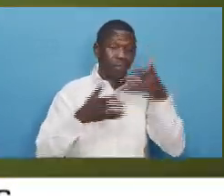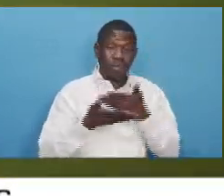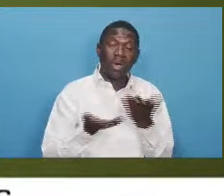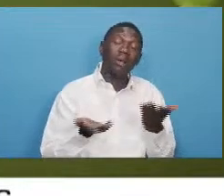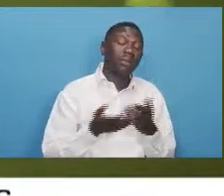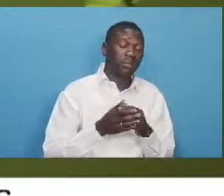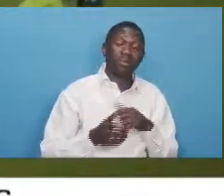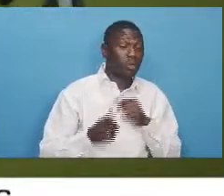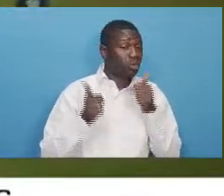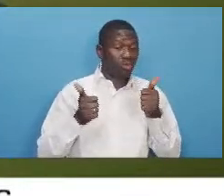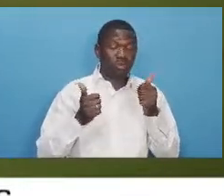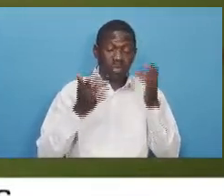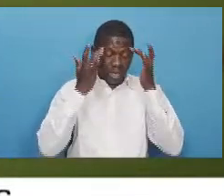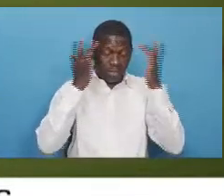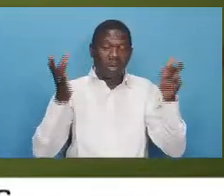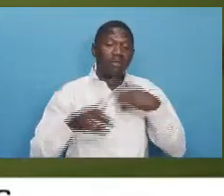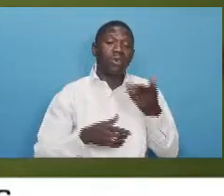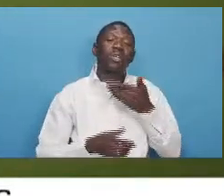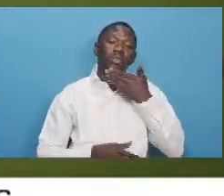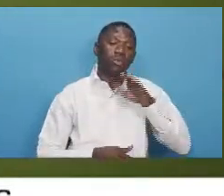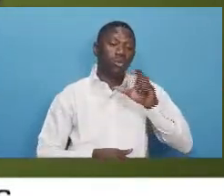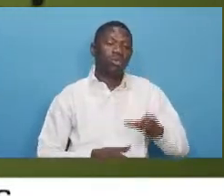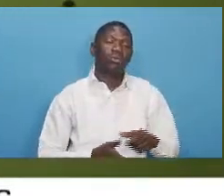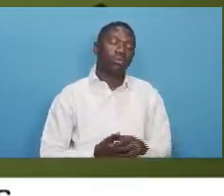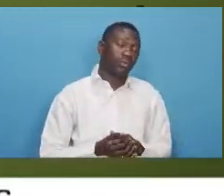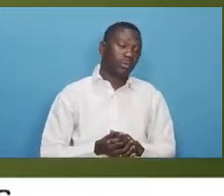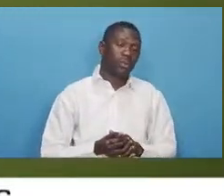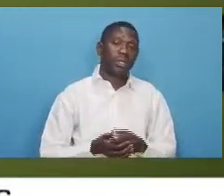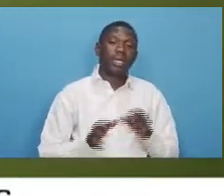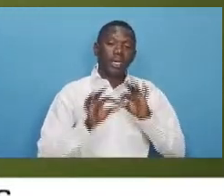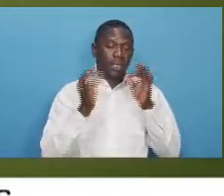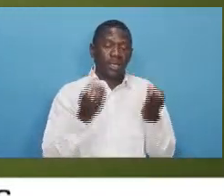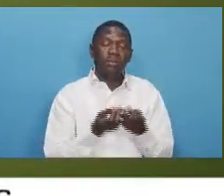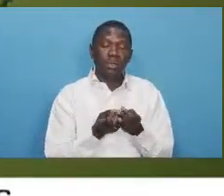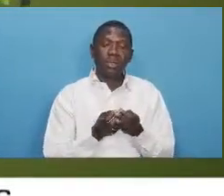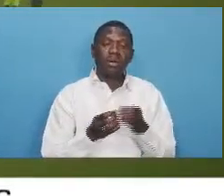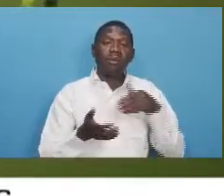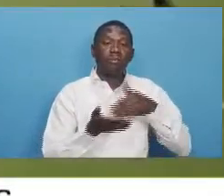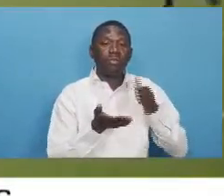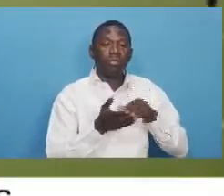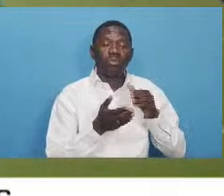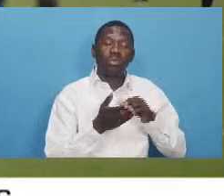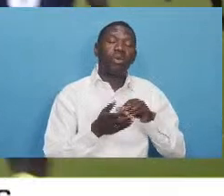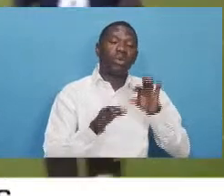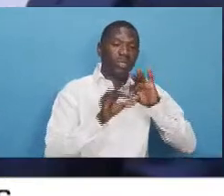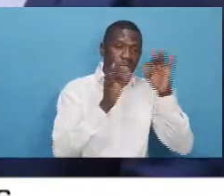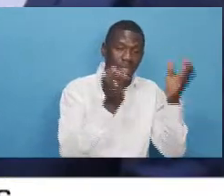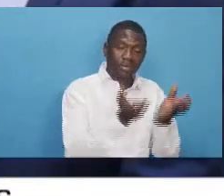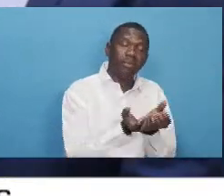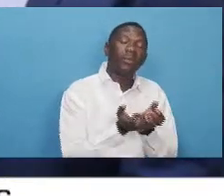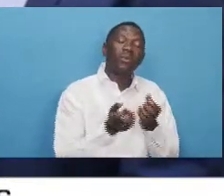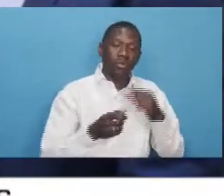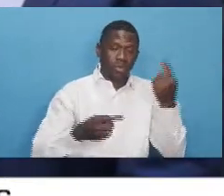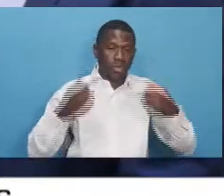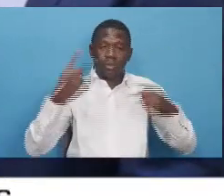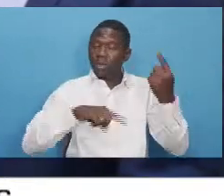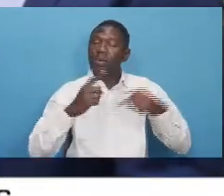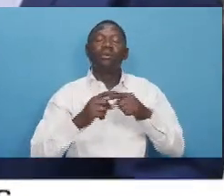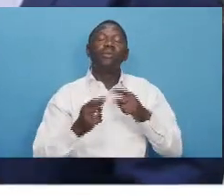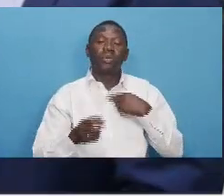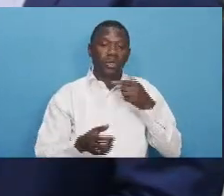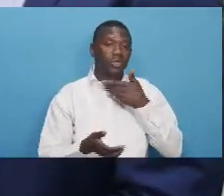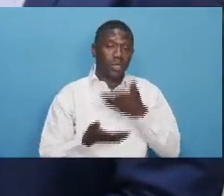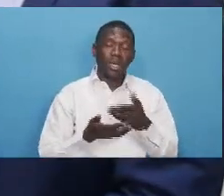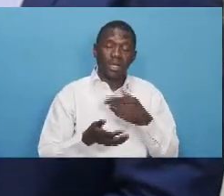youths. Teams and football academies from all regions of the country will take part in the two-day tournament, during which officials will select the